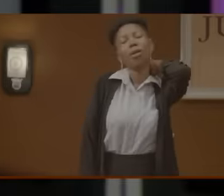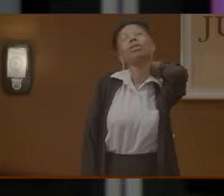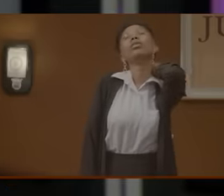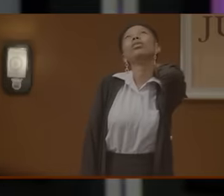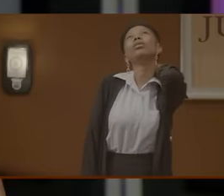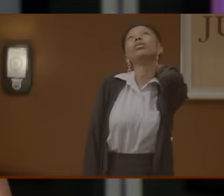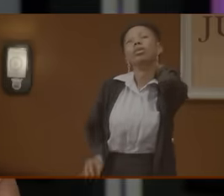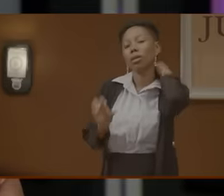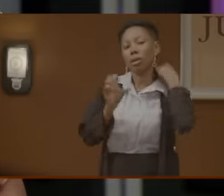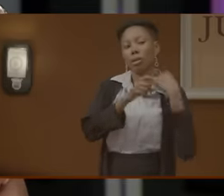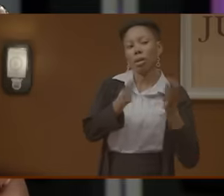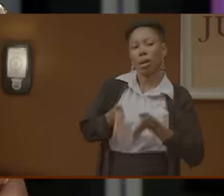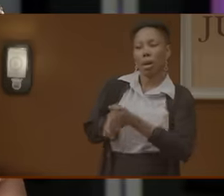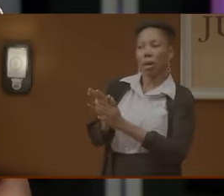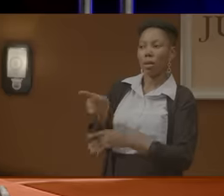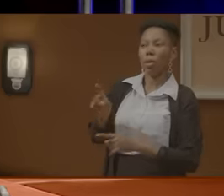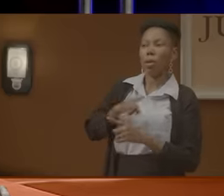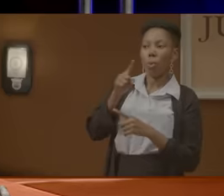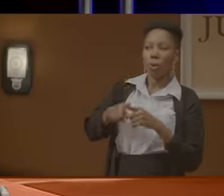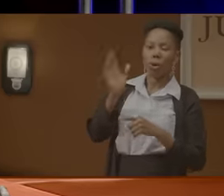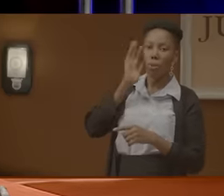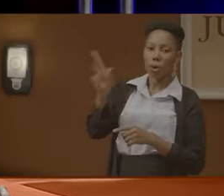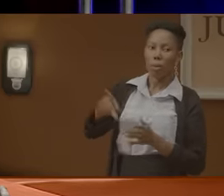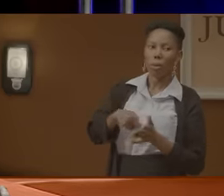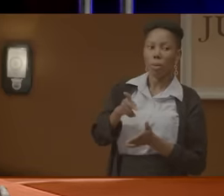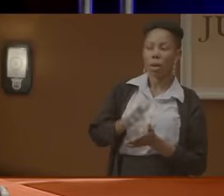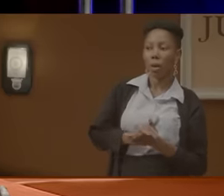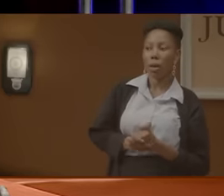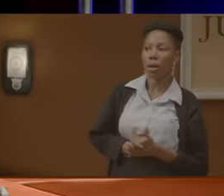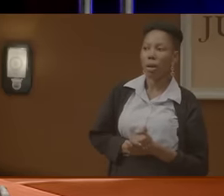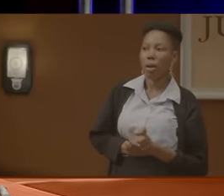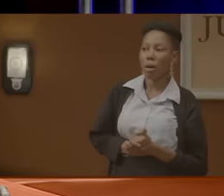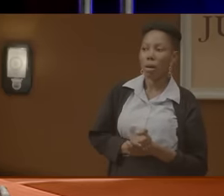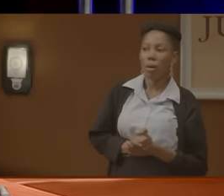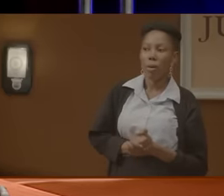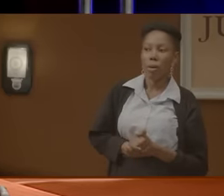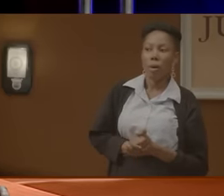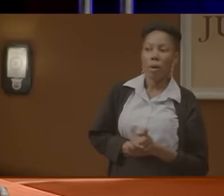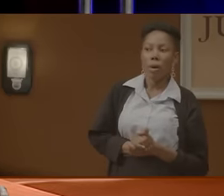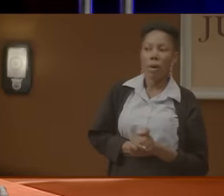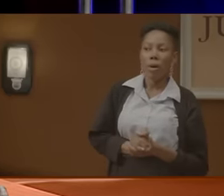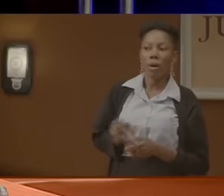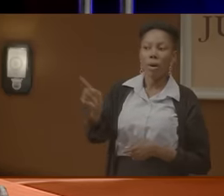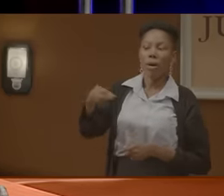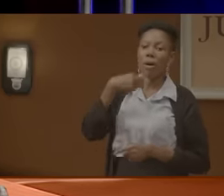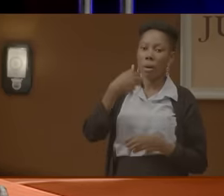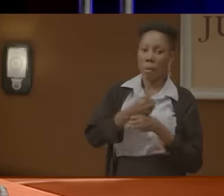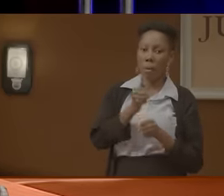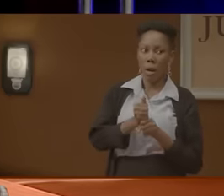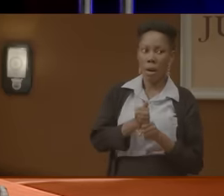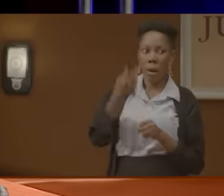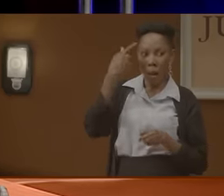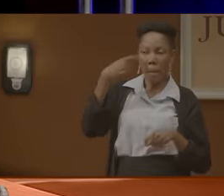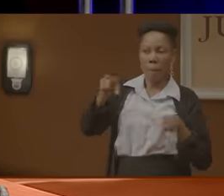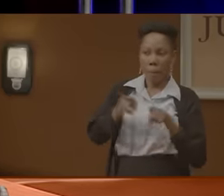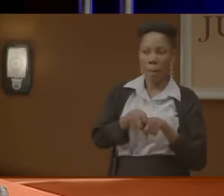going to pay up the school fees? The school fees? For the children. The school fee, I make agreement with the school. You've